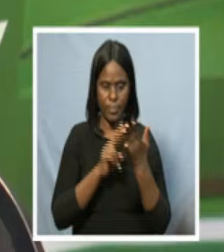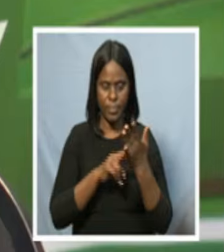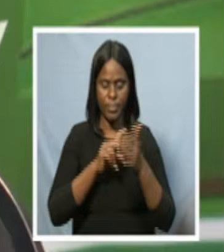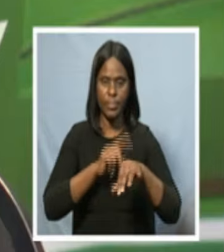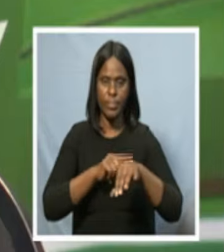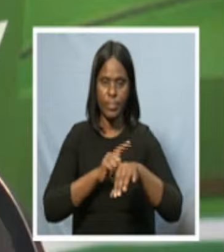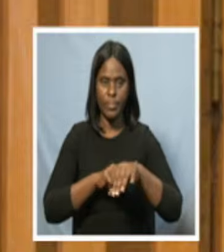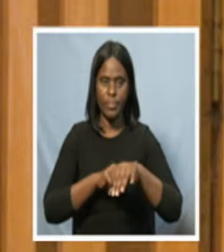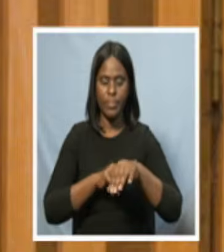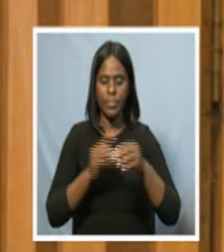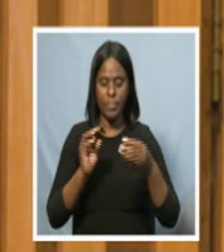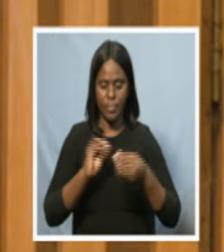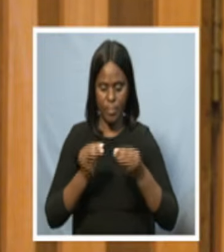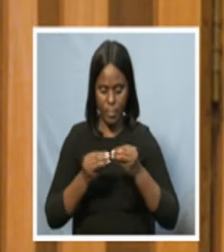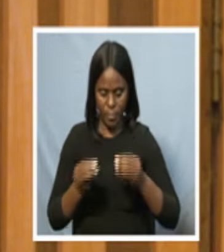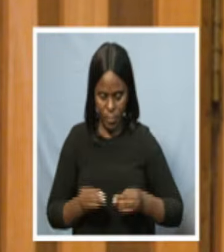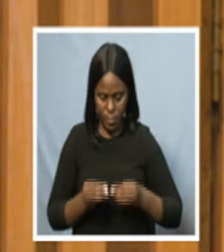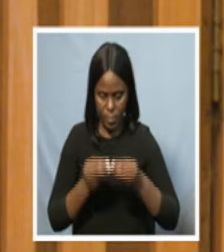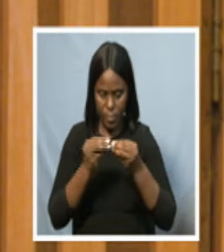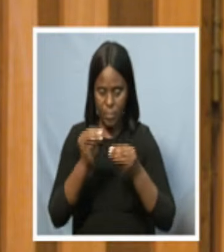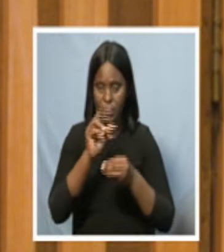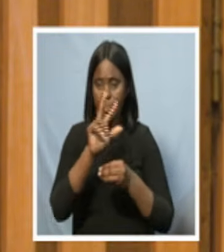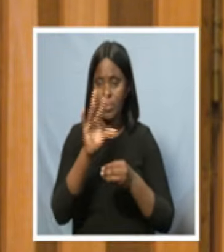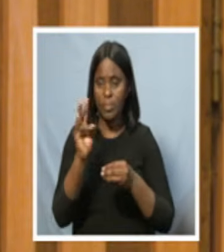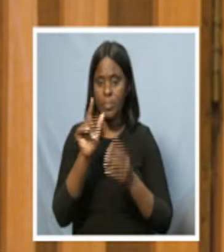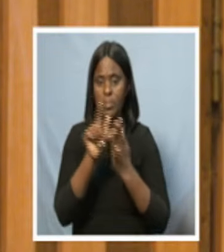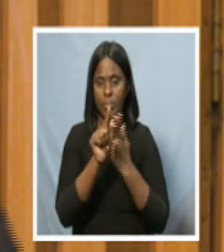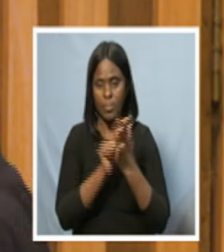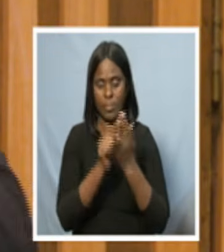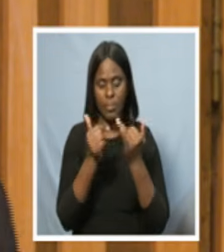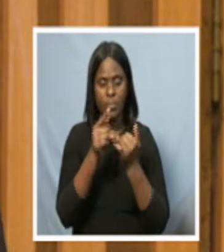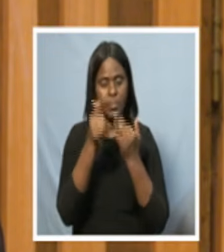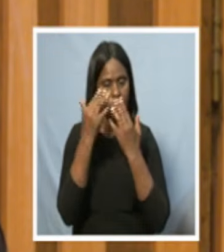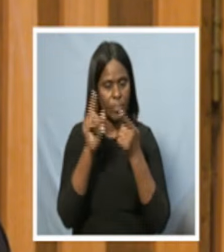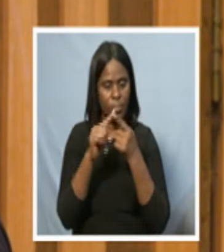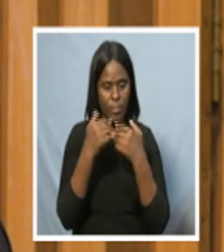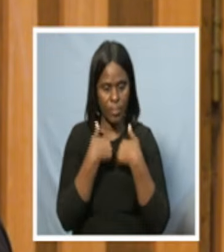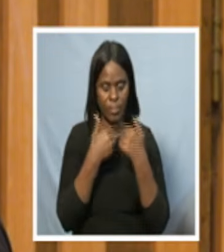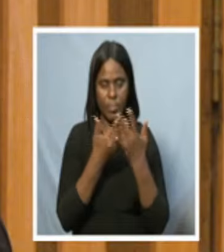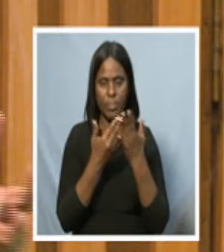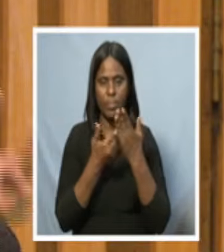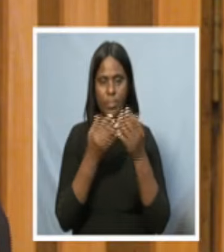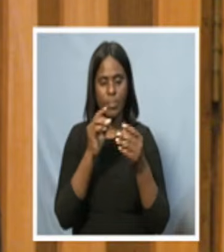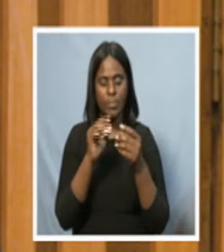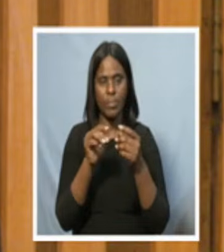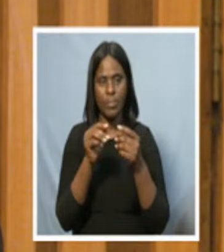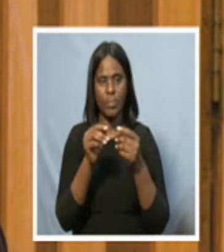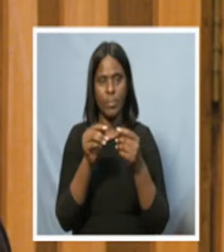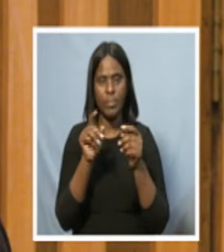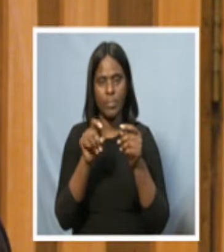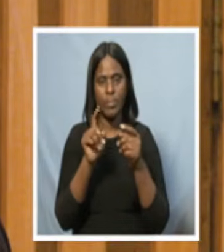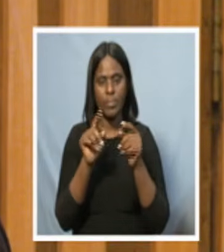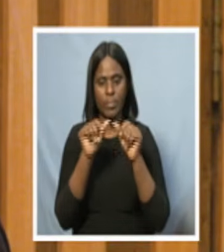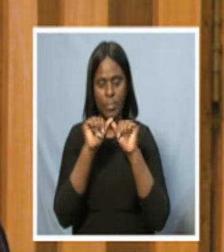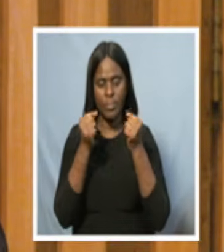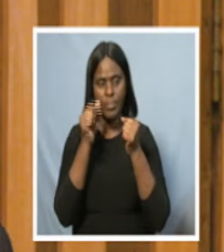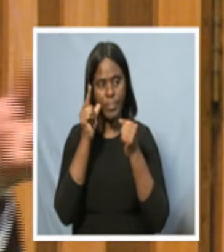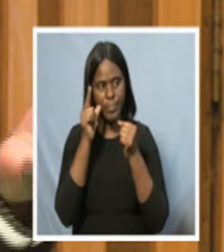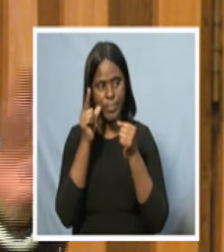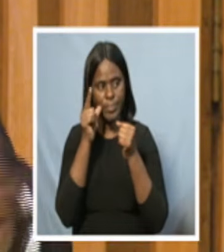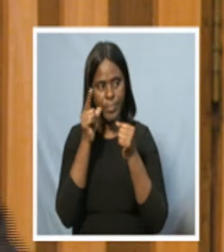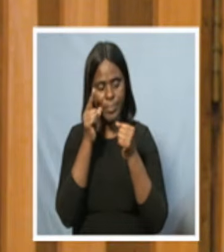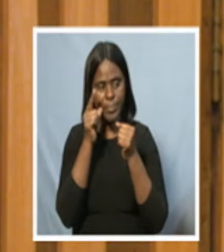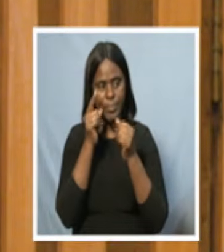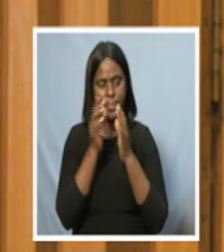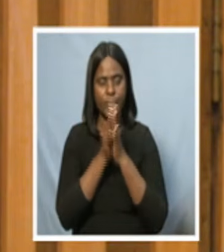stage. So a total number of 37 bills are expected to be considered today. Muta, we also need to take our lunch break, and